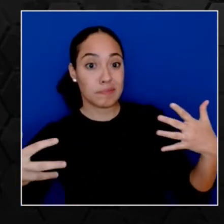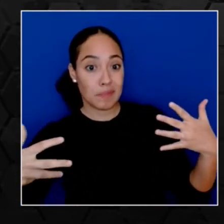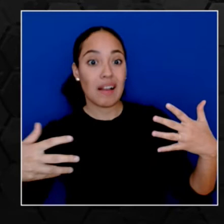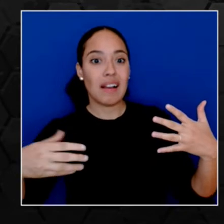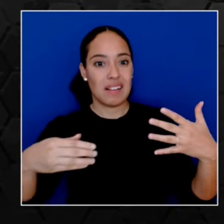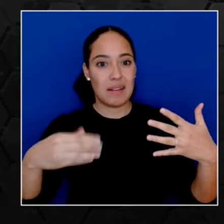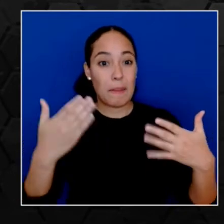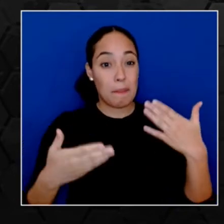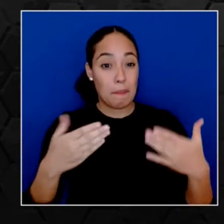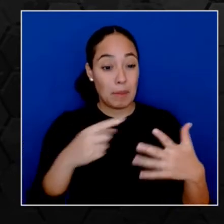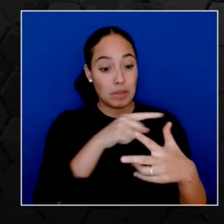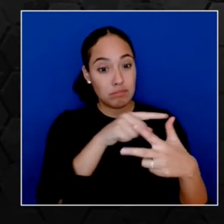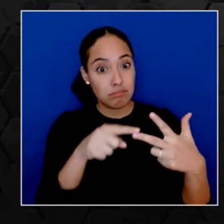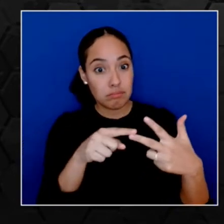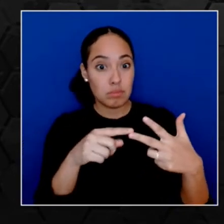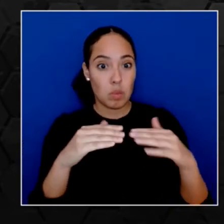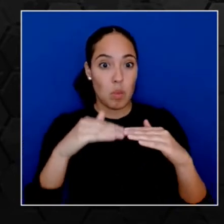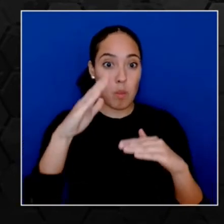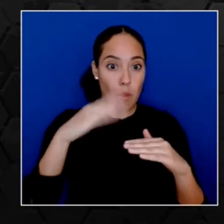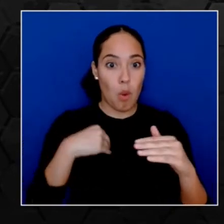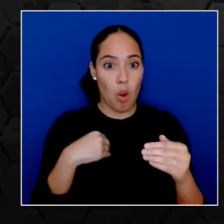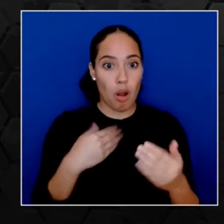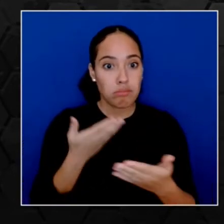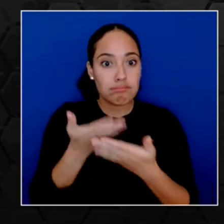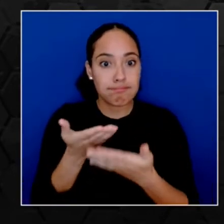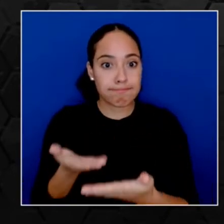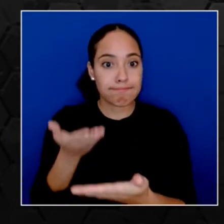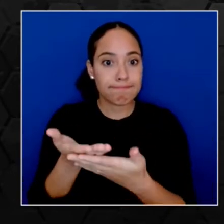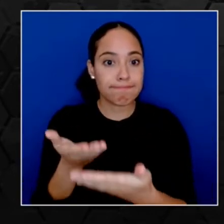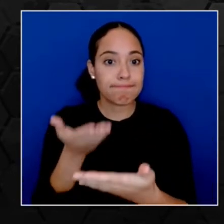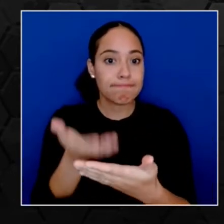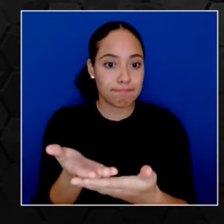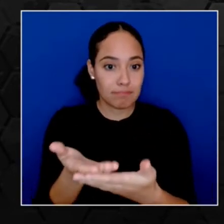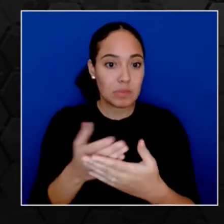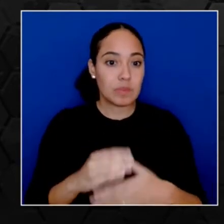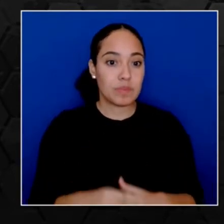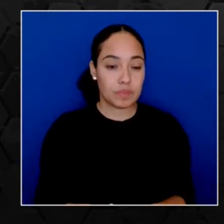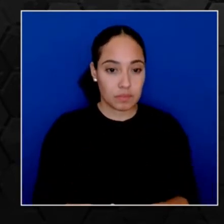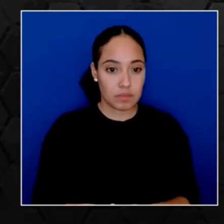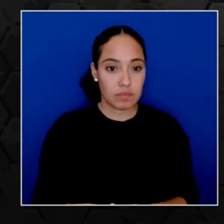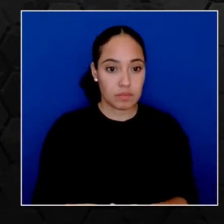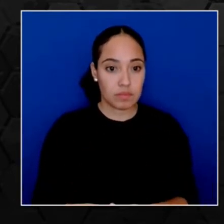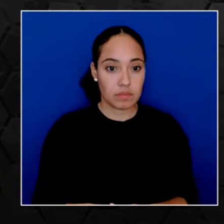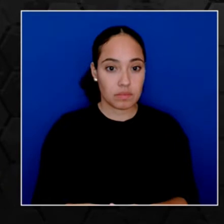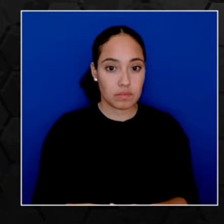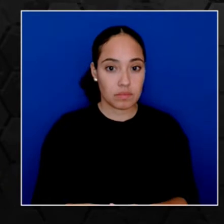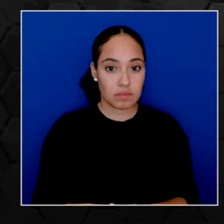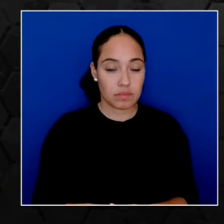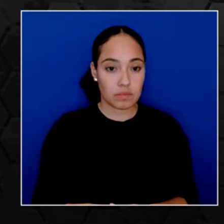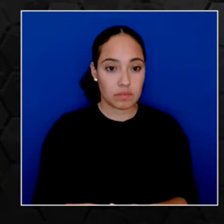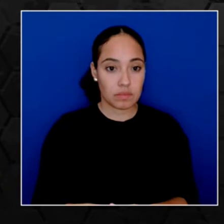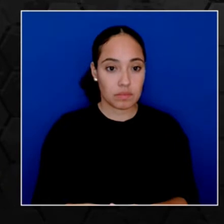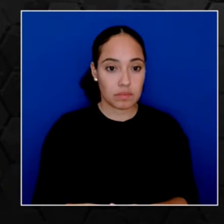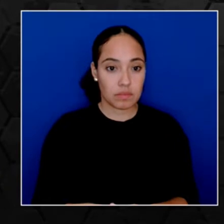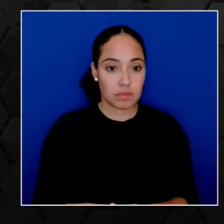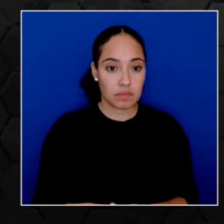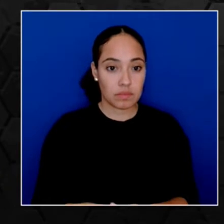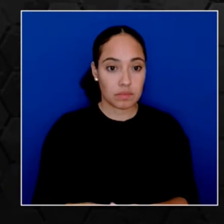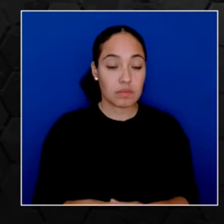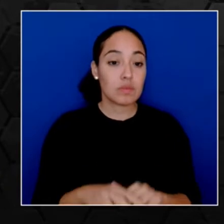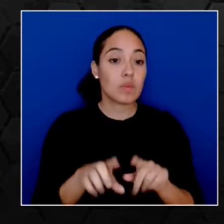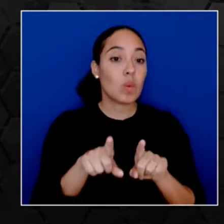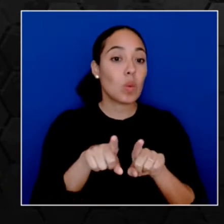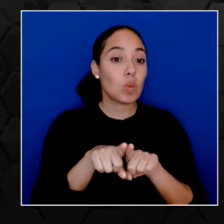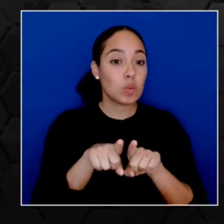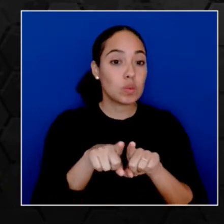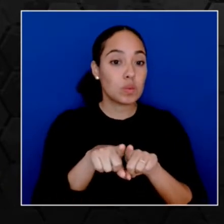the whole general population results that the rank-based recommendation system is like giving out. And also like there is one